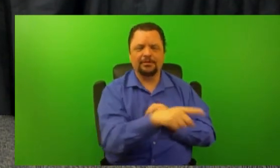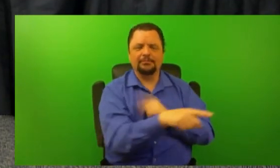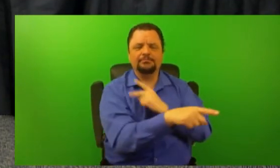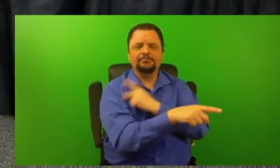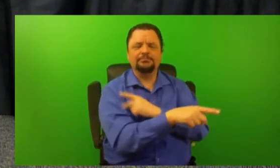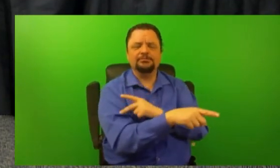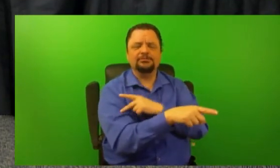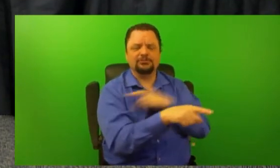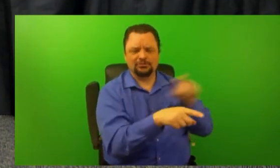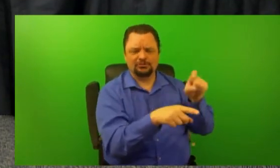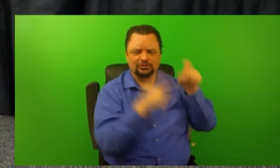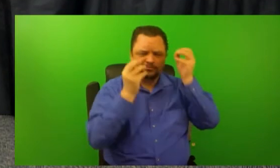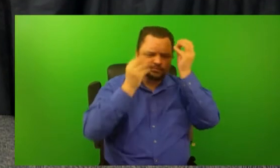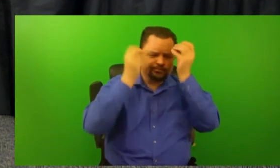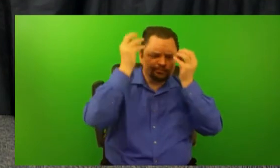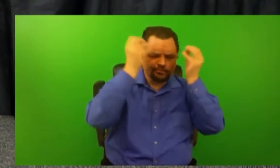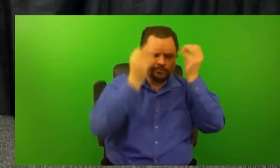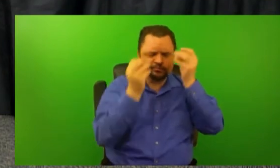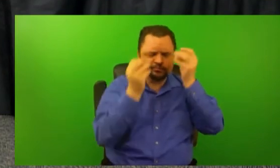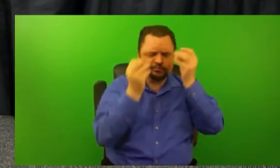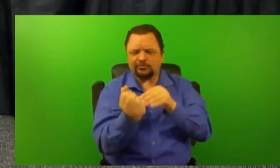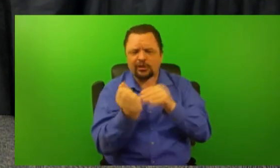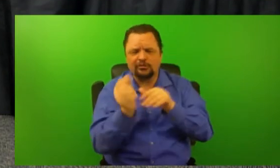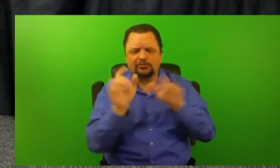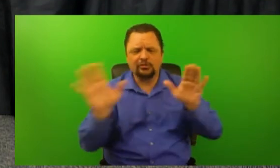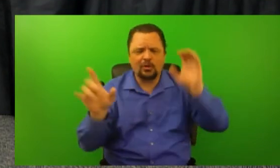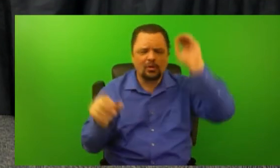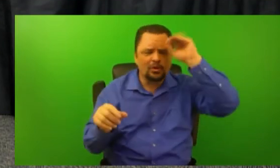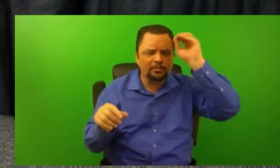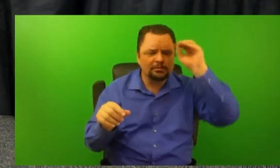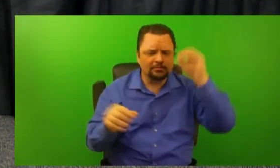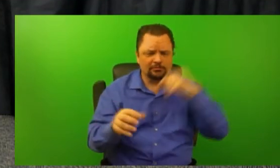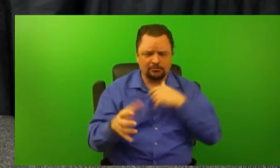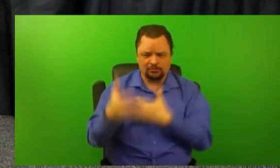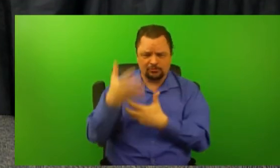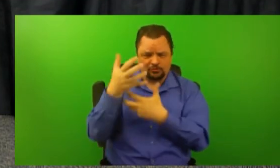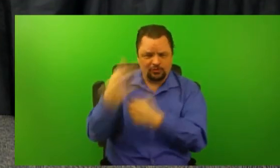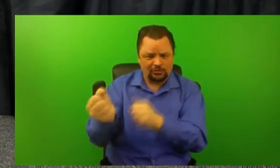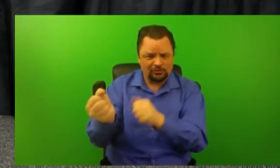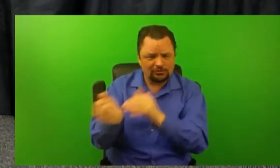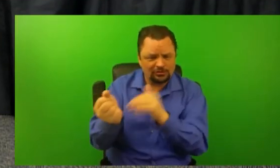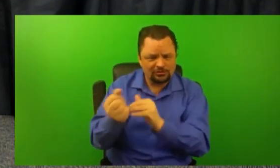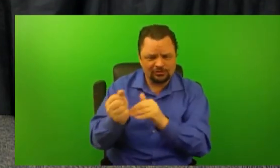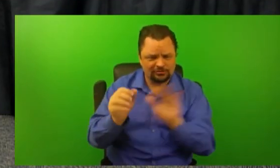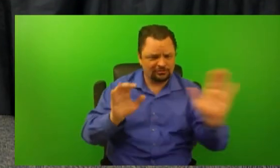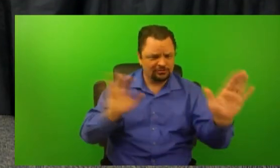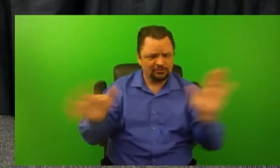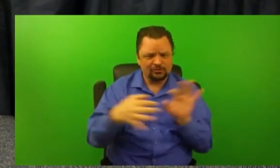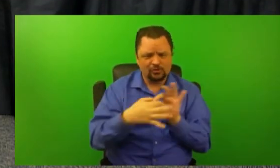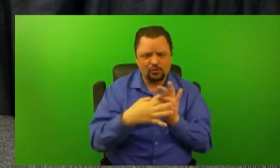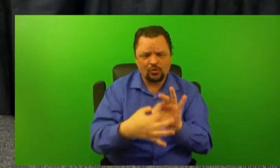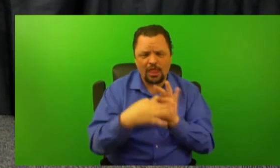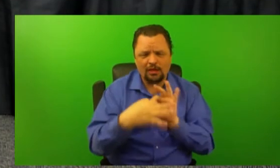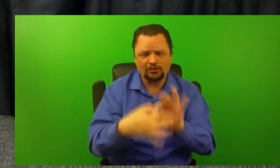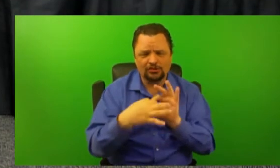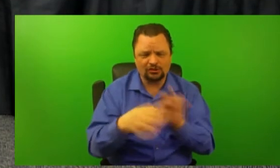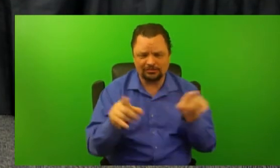your physician, then that relationship is less valuable. Thank you.